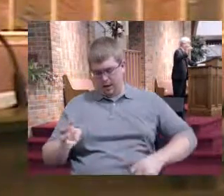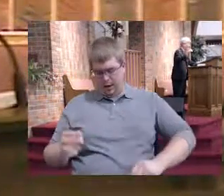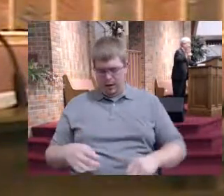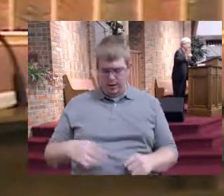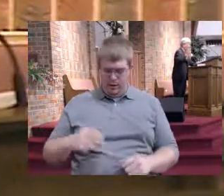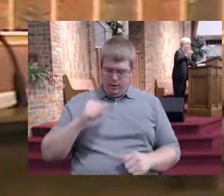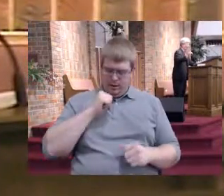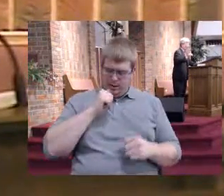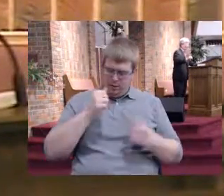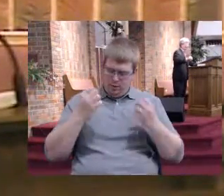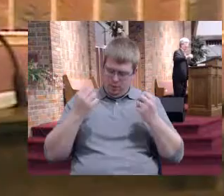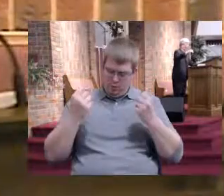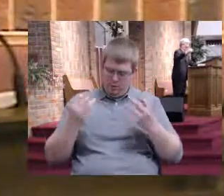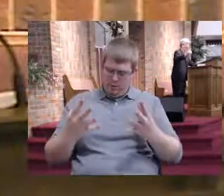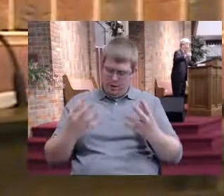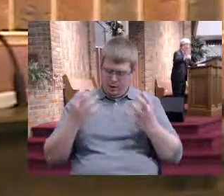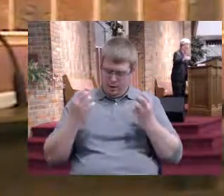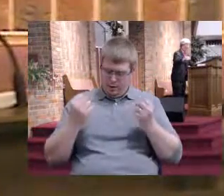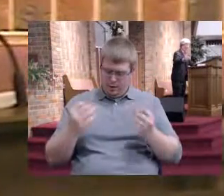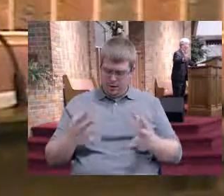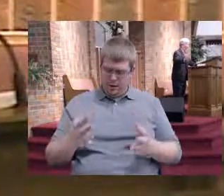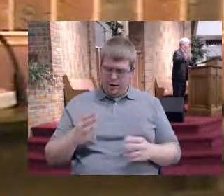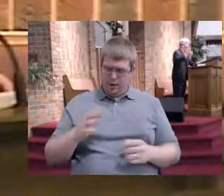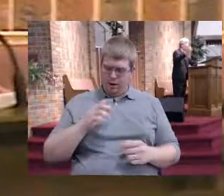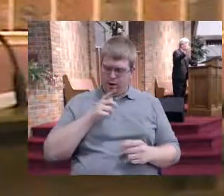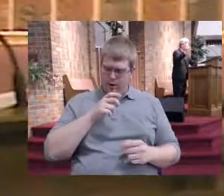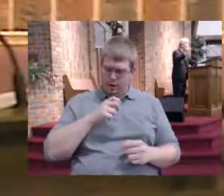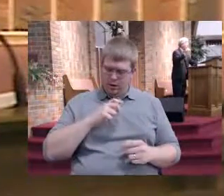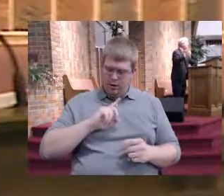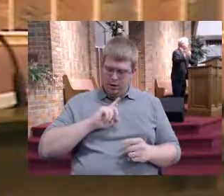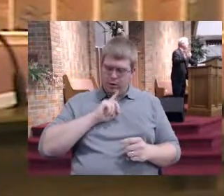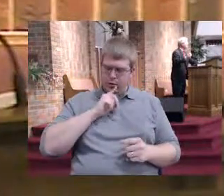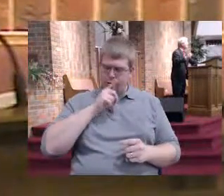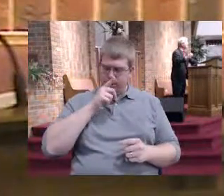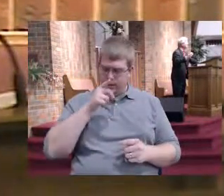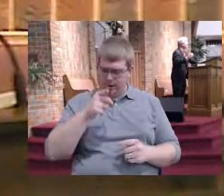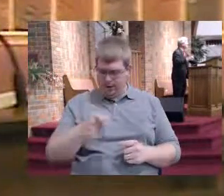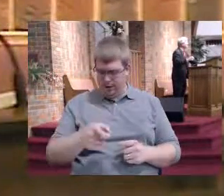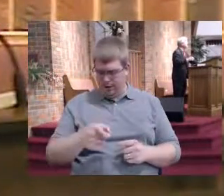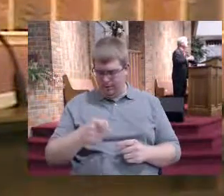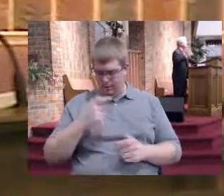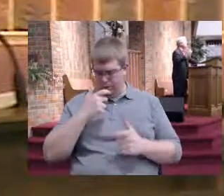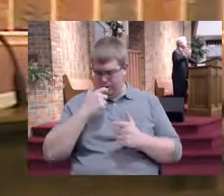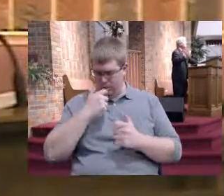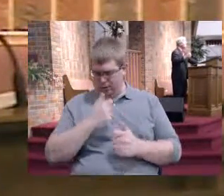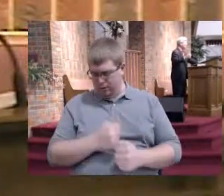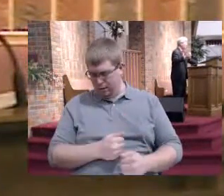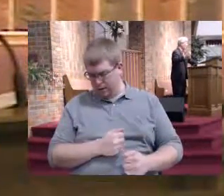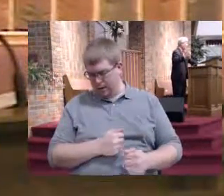way. Few there are who seem to